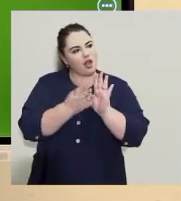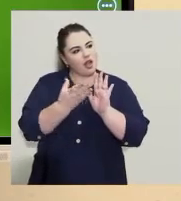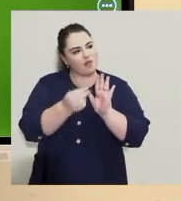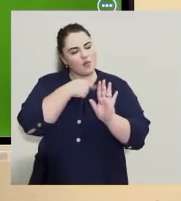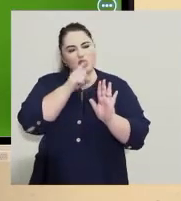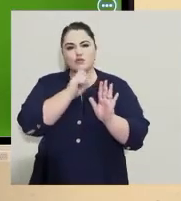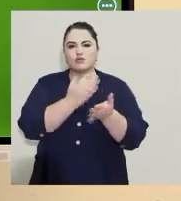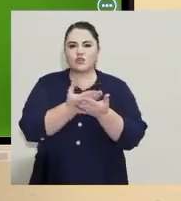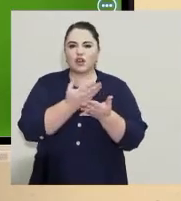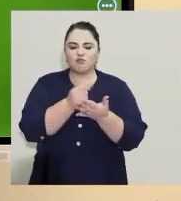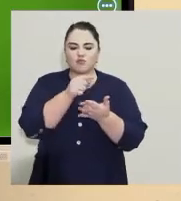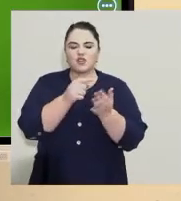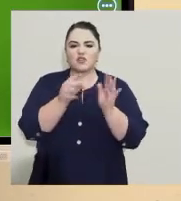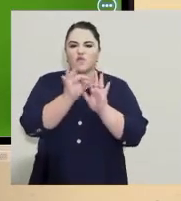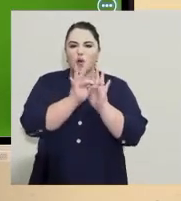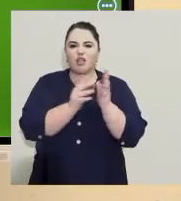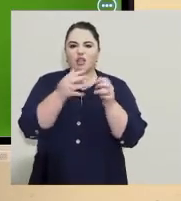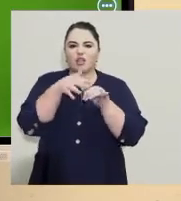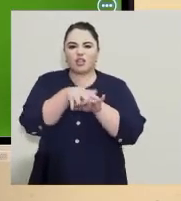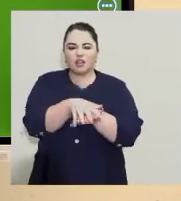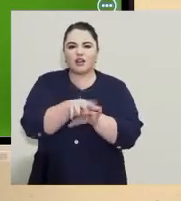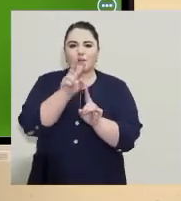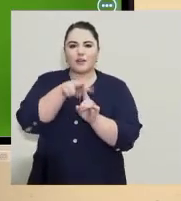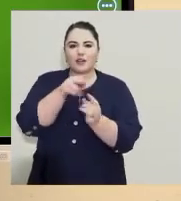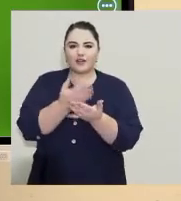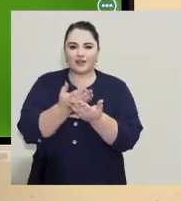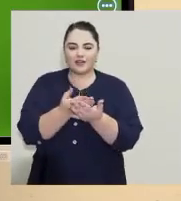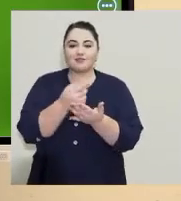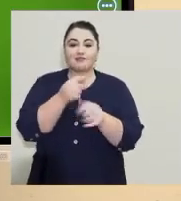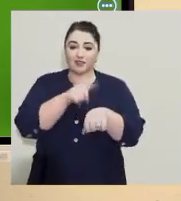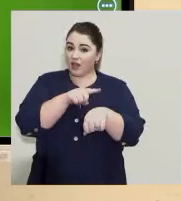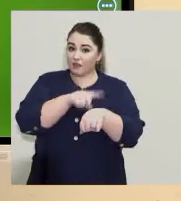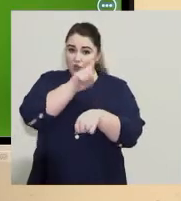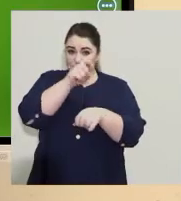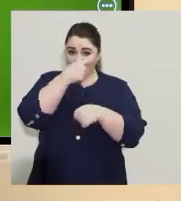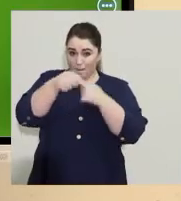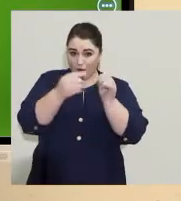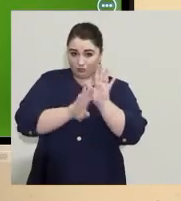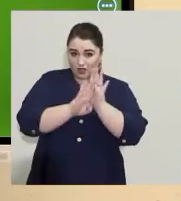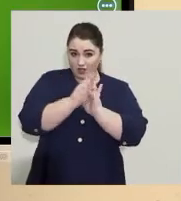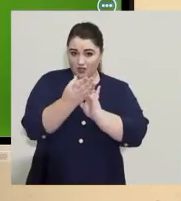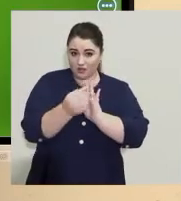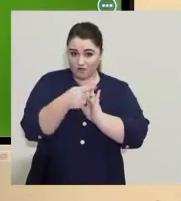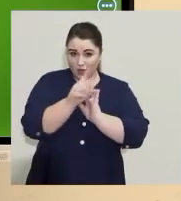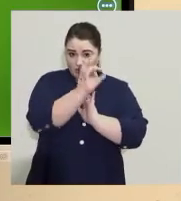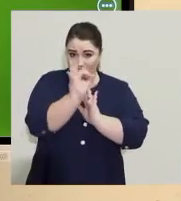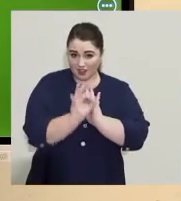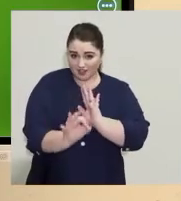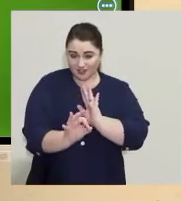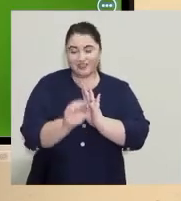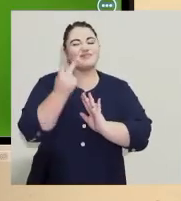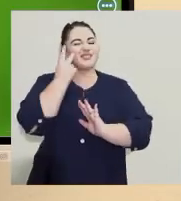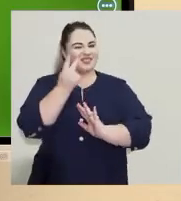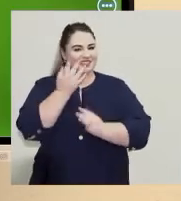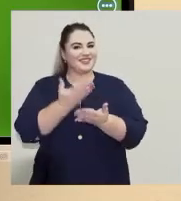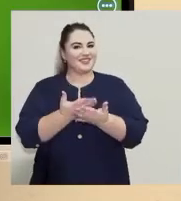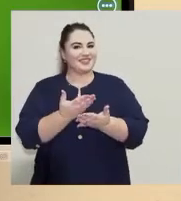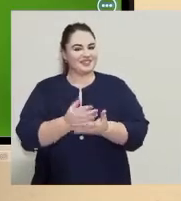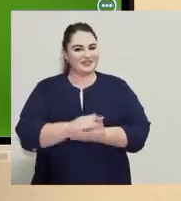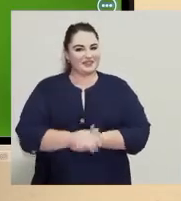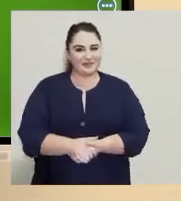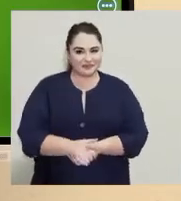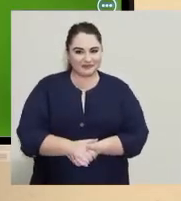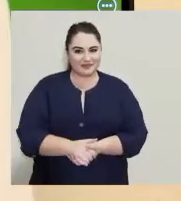a formula we can use that you can just implement and apply when you get questions on increase, percentage increase? Let's